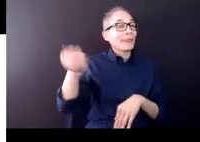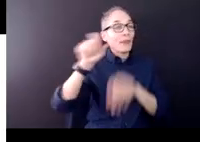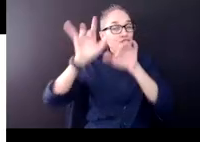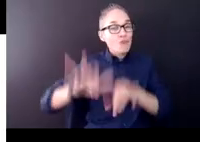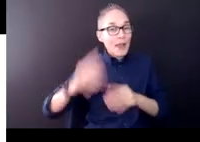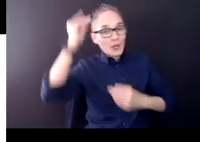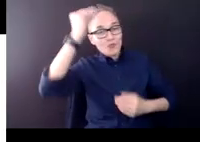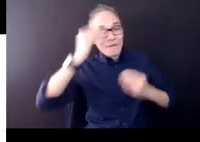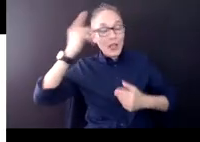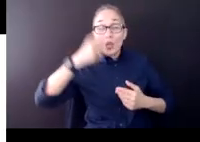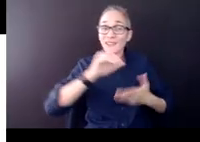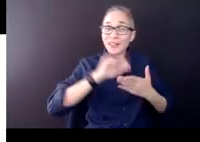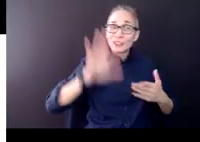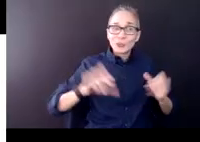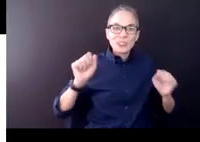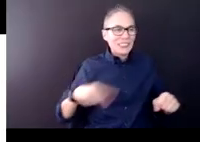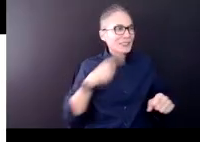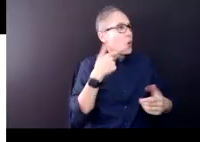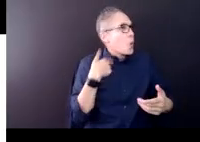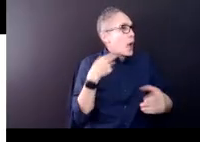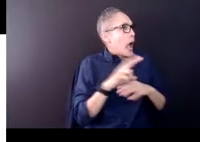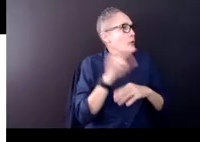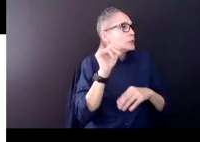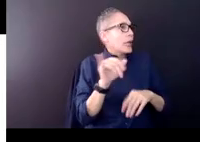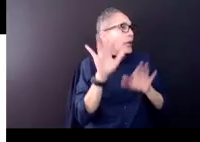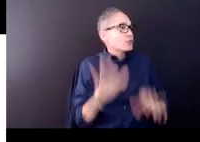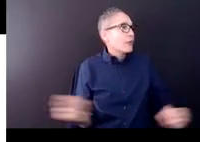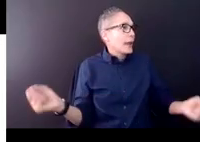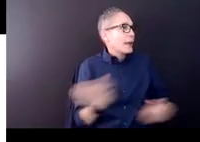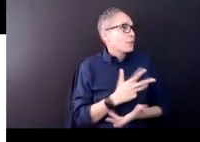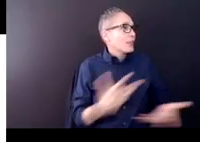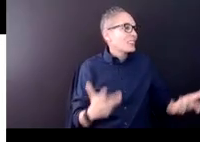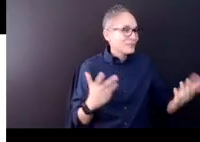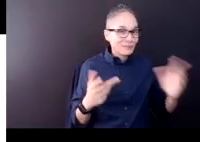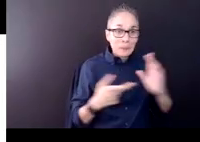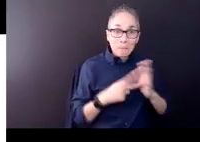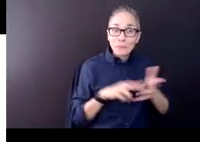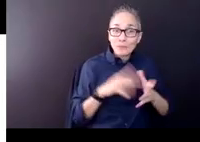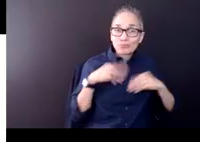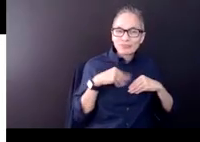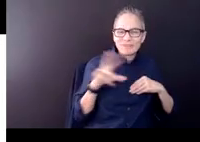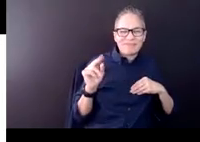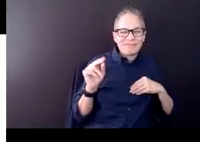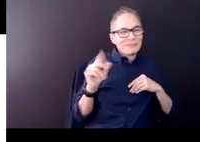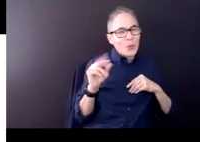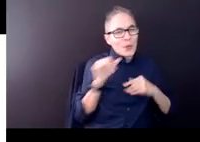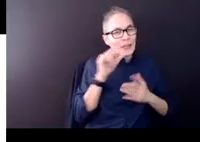so a student could say like, yeah, I used AI to generate the whole thing. That's not what this is about.